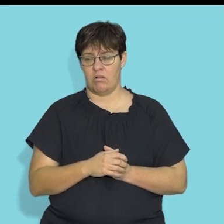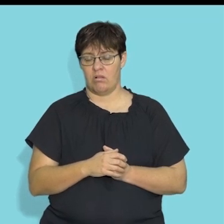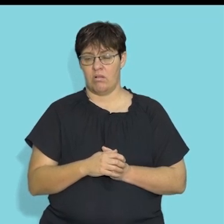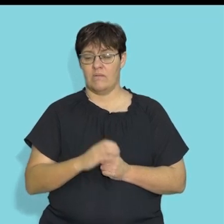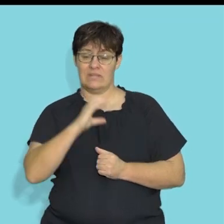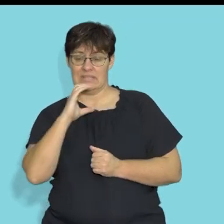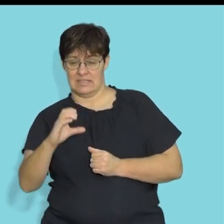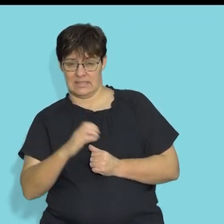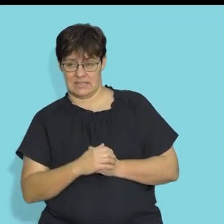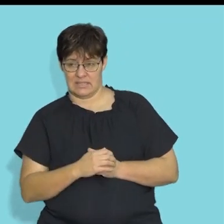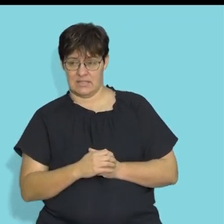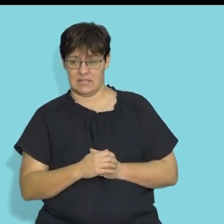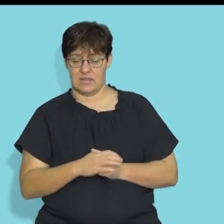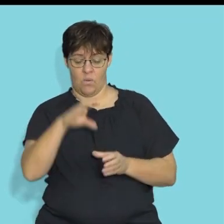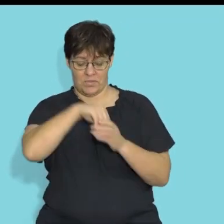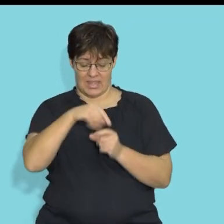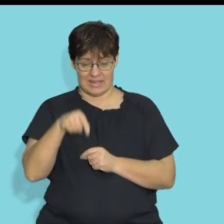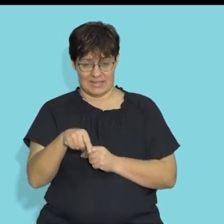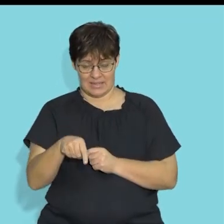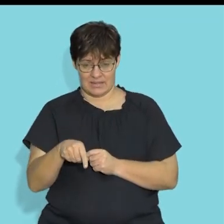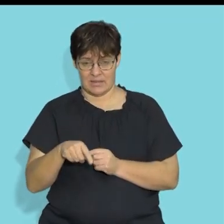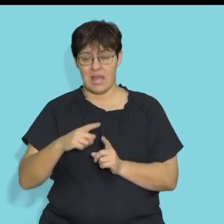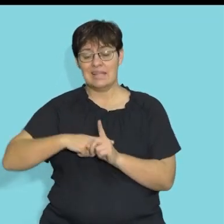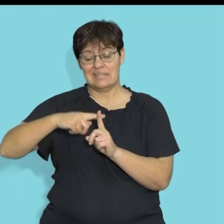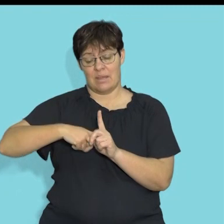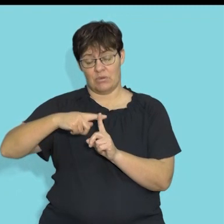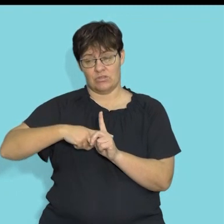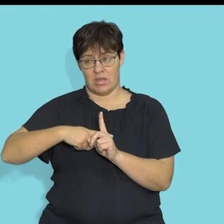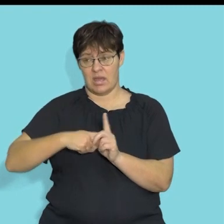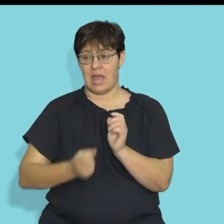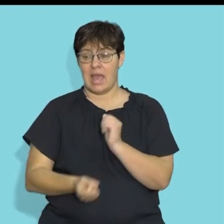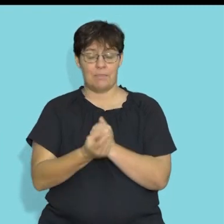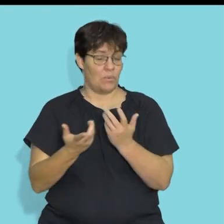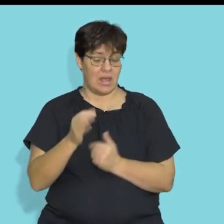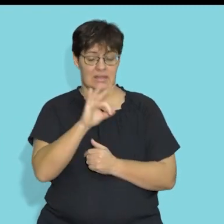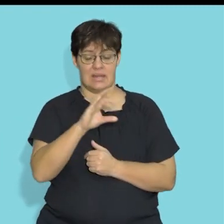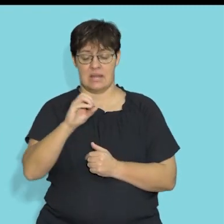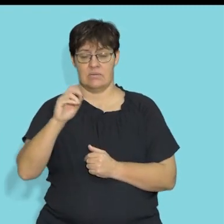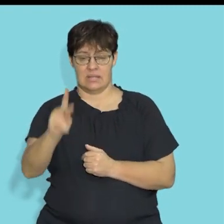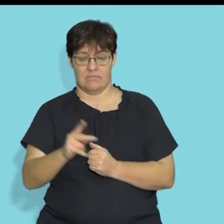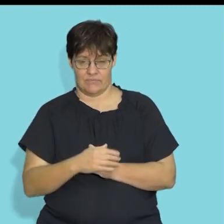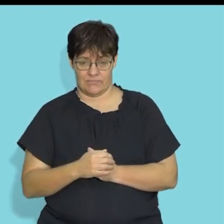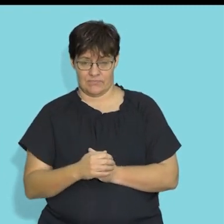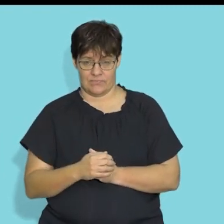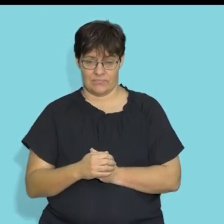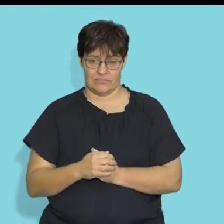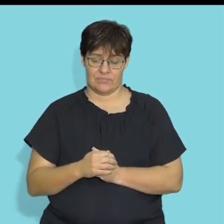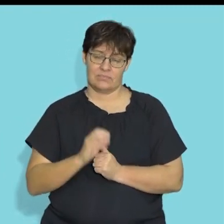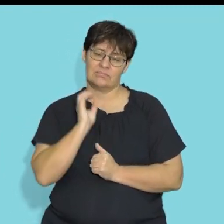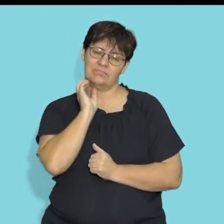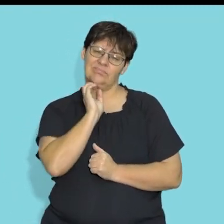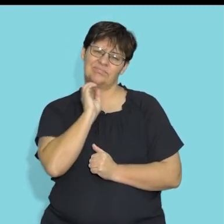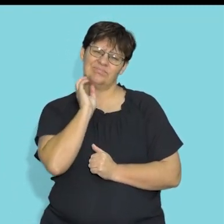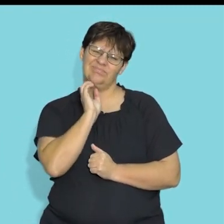our C and in our container, and the temperature that this happens at is 300